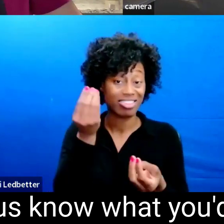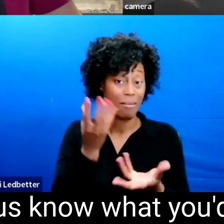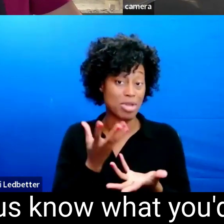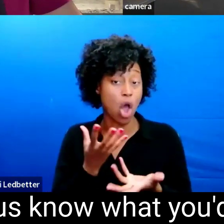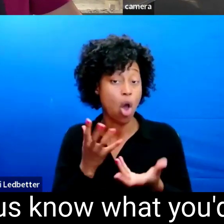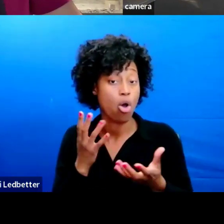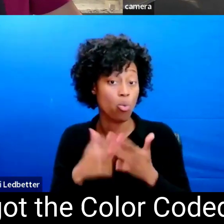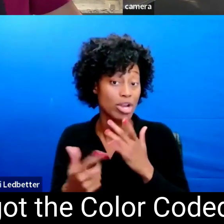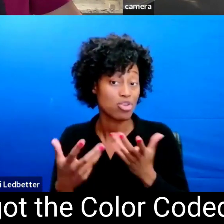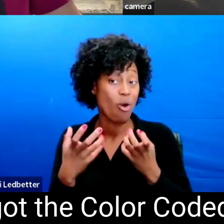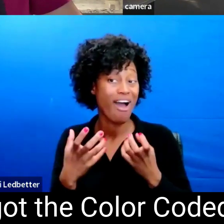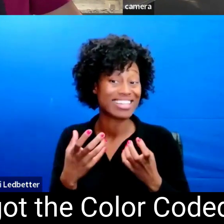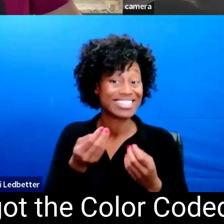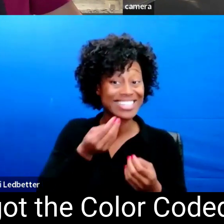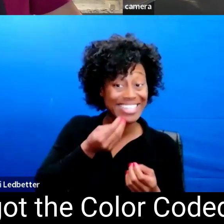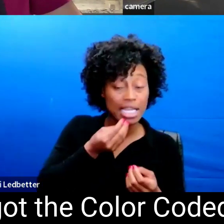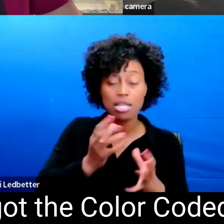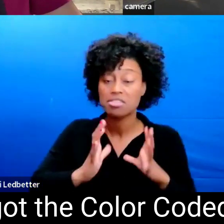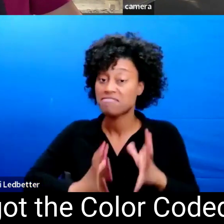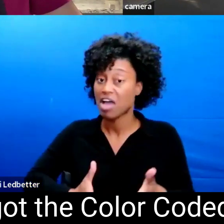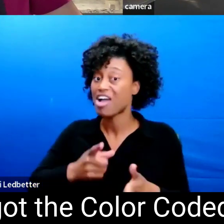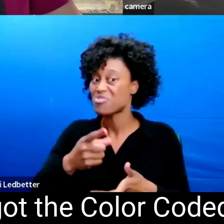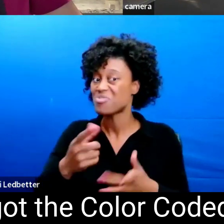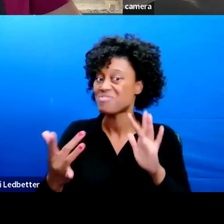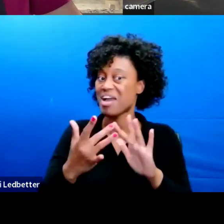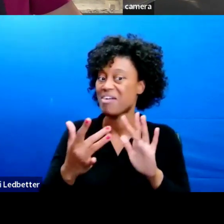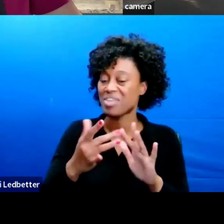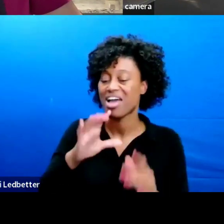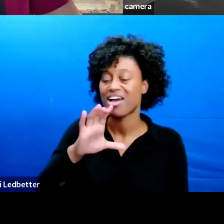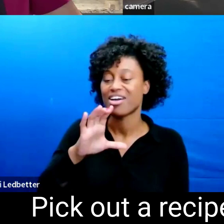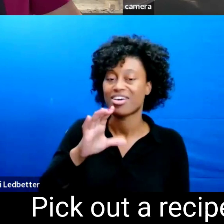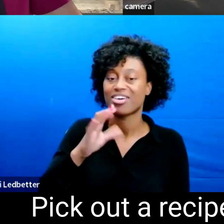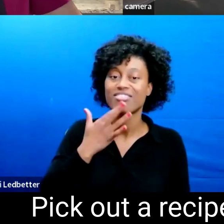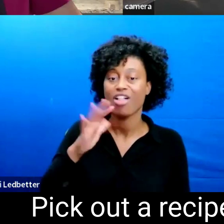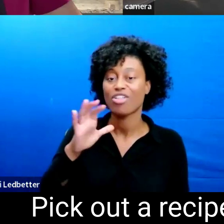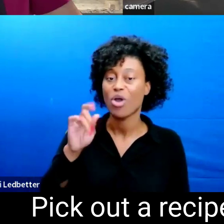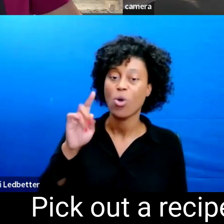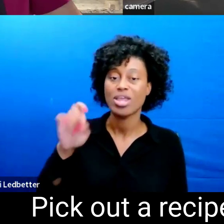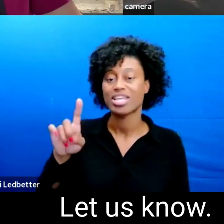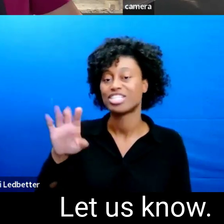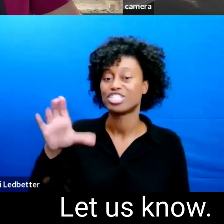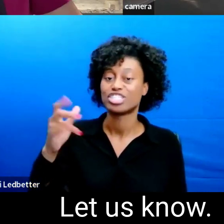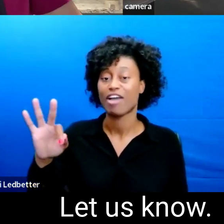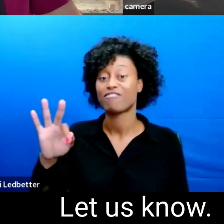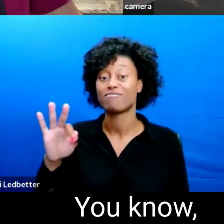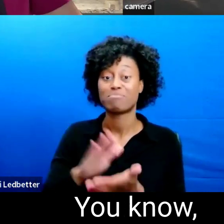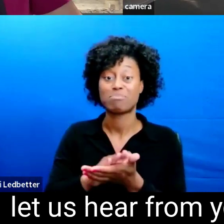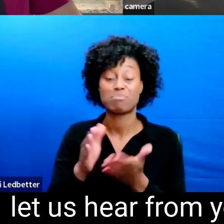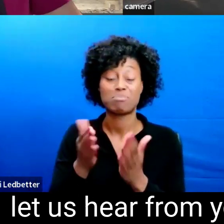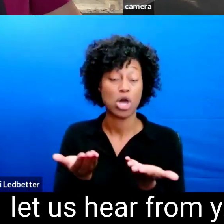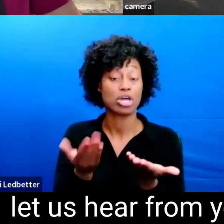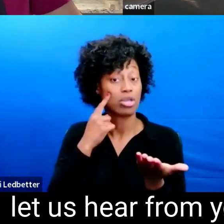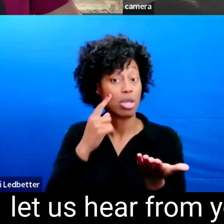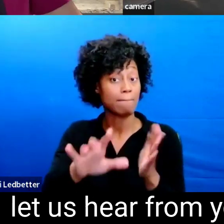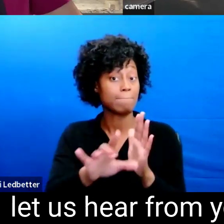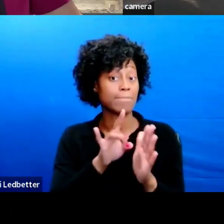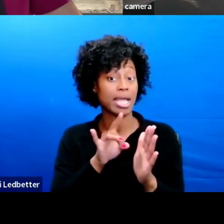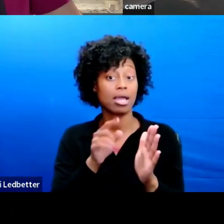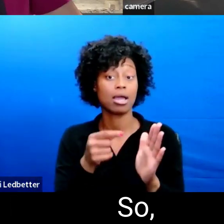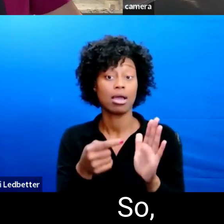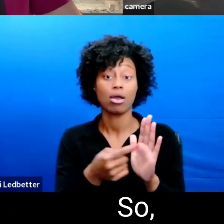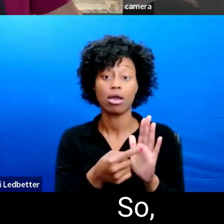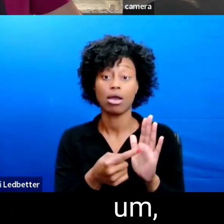you'd like to see, you've got the color coded chef book. Pick out a recipe. Let us know, let us hear from